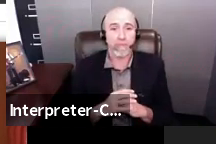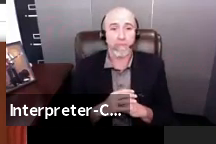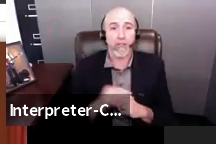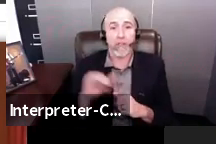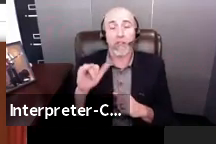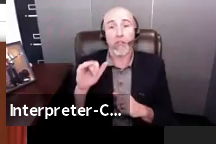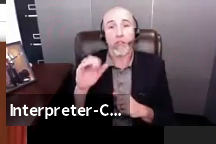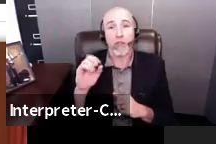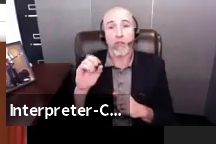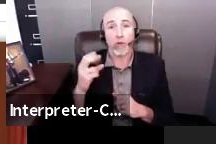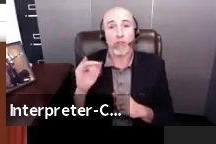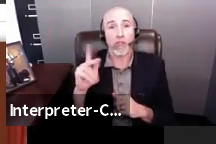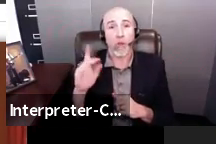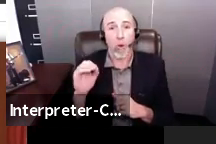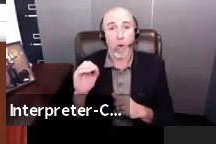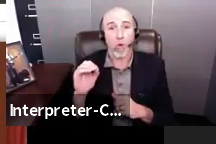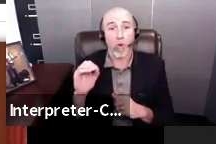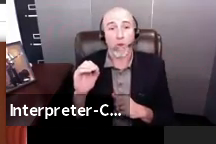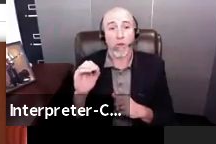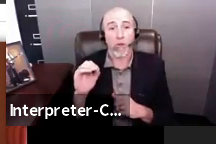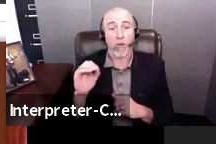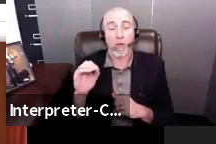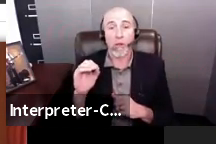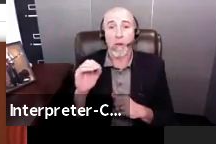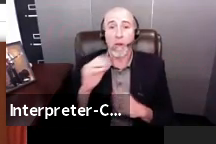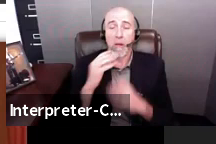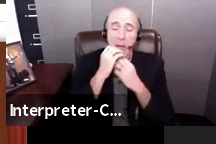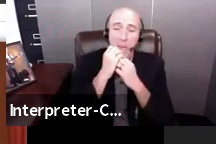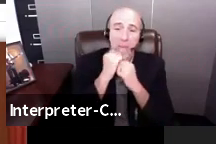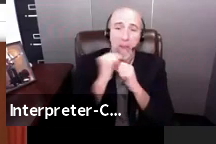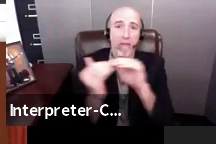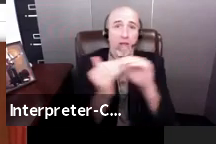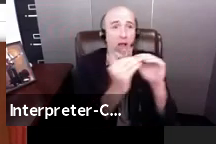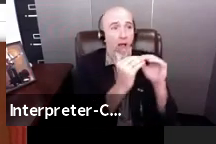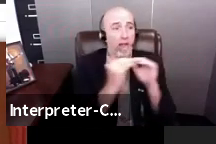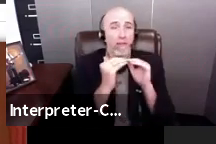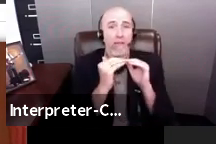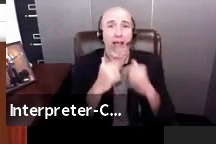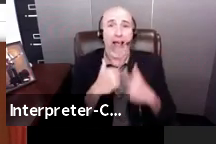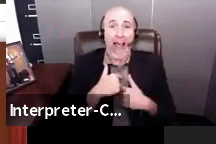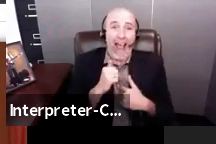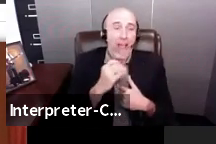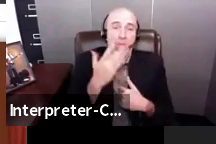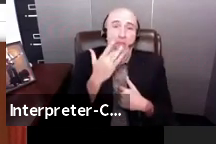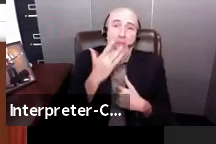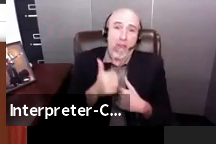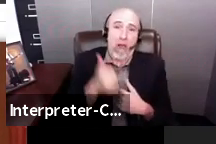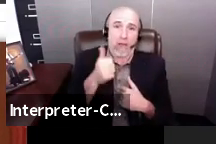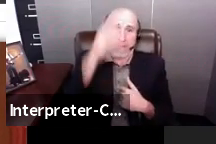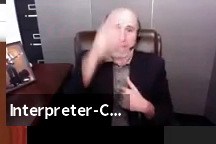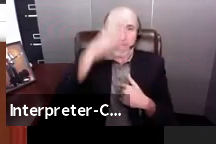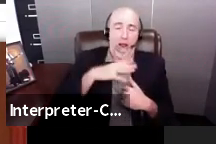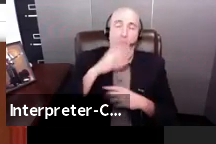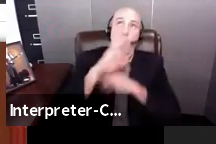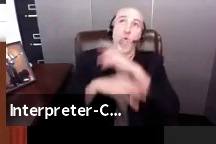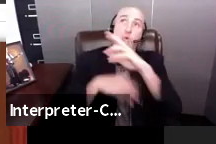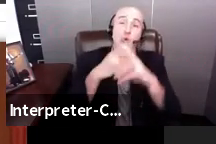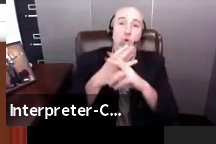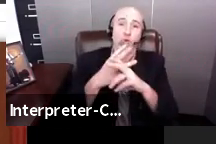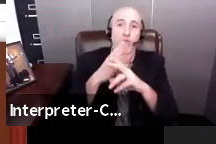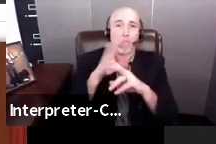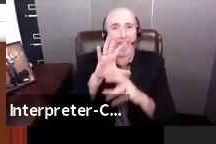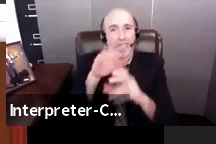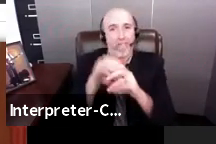Yoshko, beloved colleagues, I am the luckiest man in the world to have been associated with